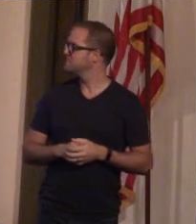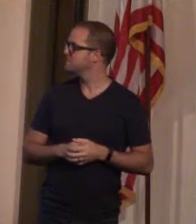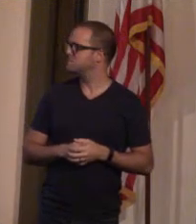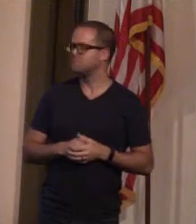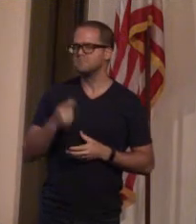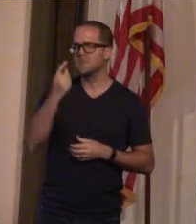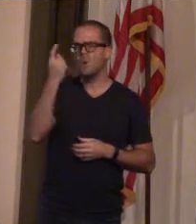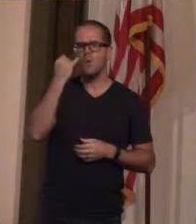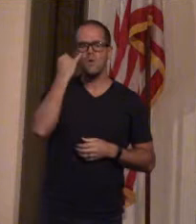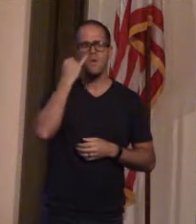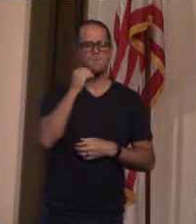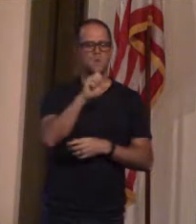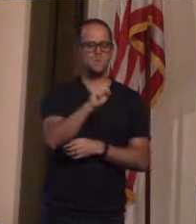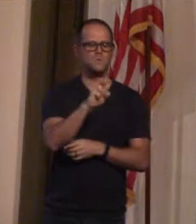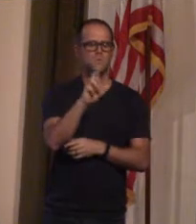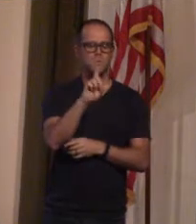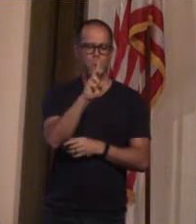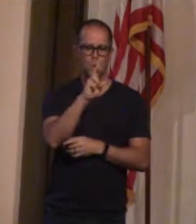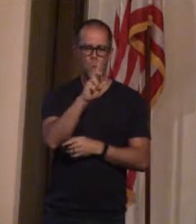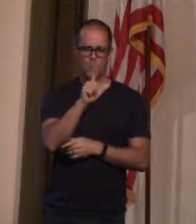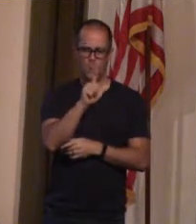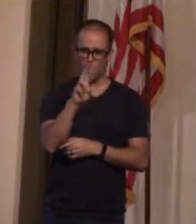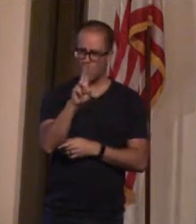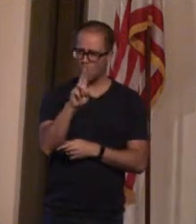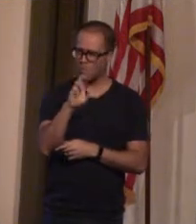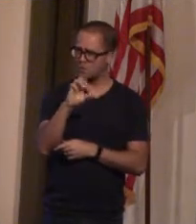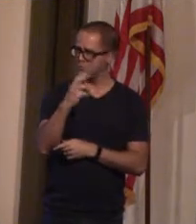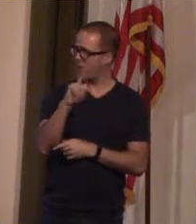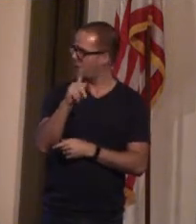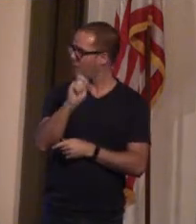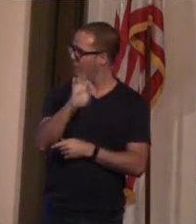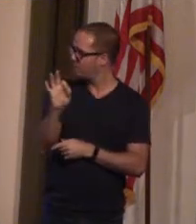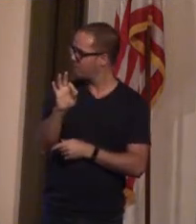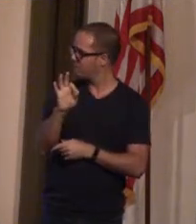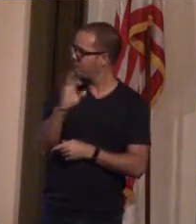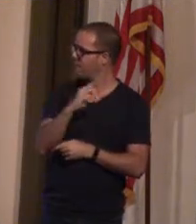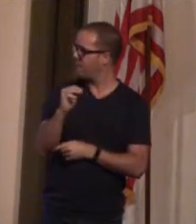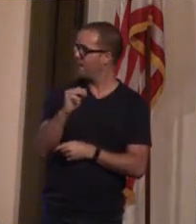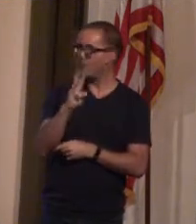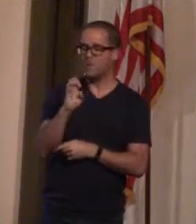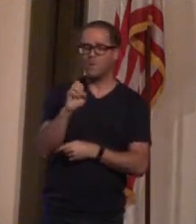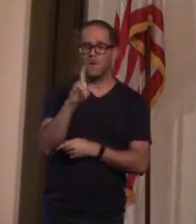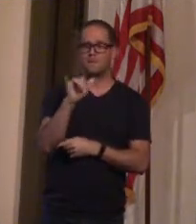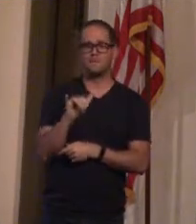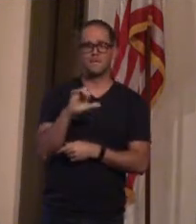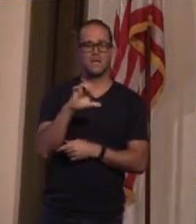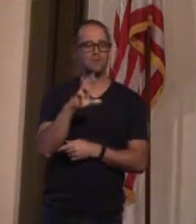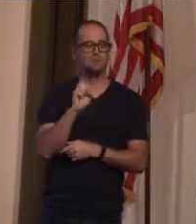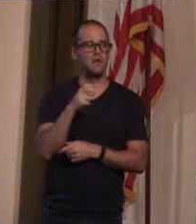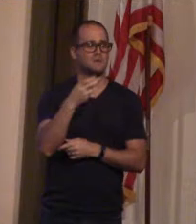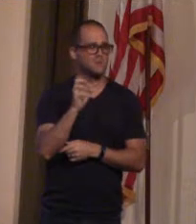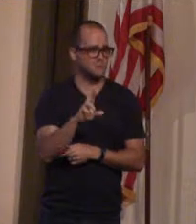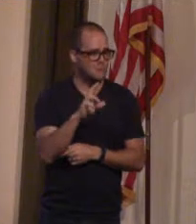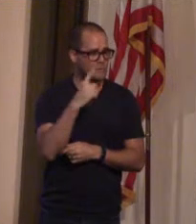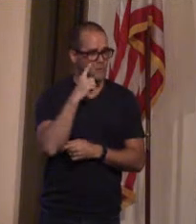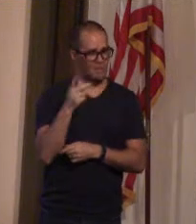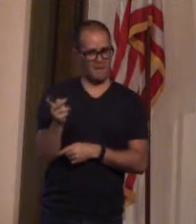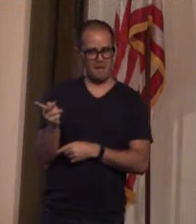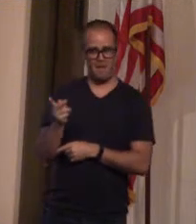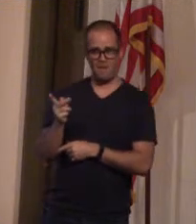backing into a parking space, still an issue for me. Do you think maybe